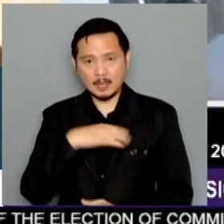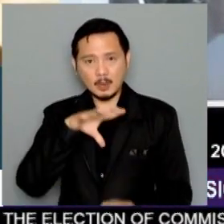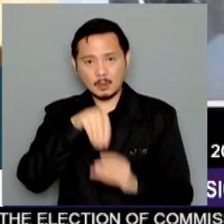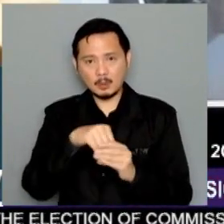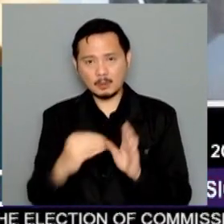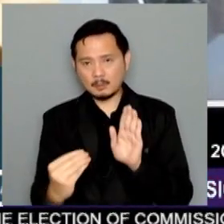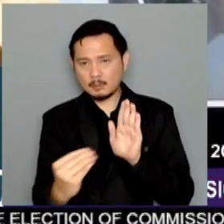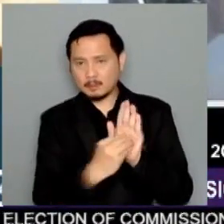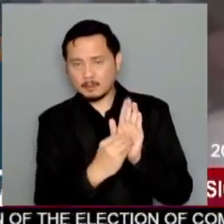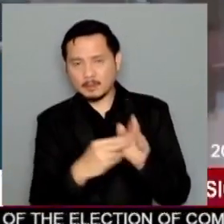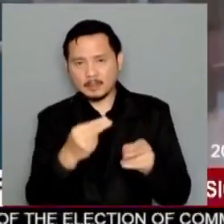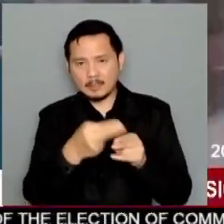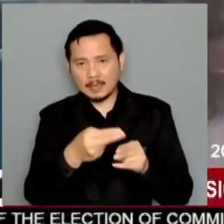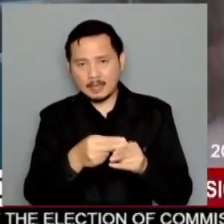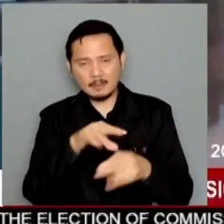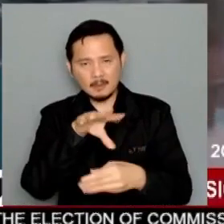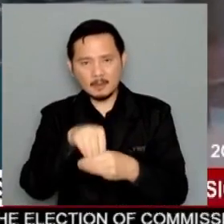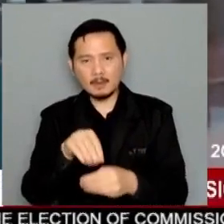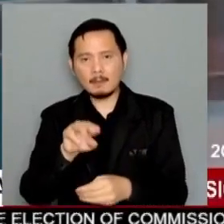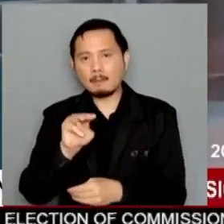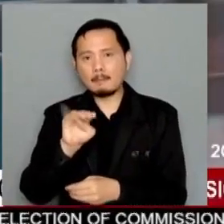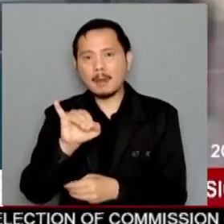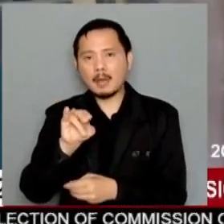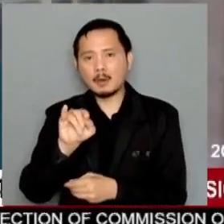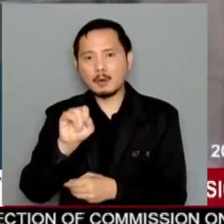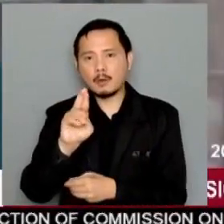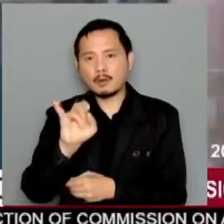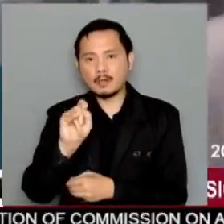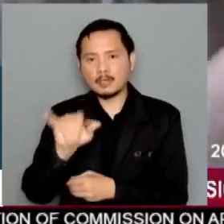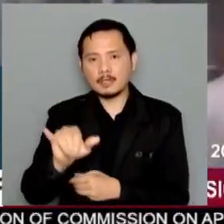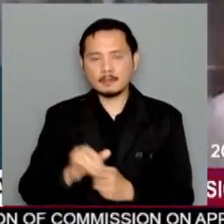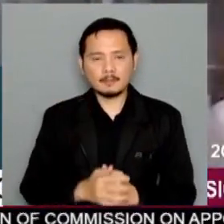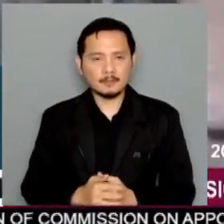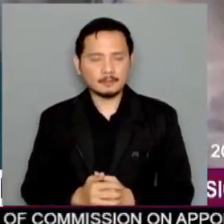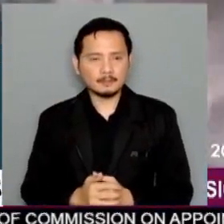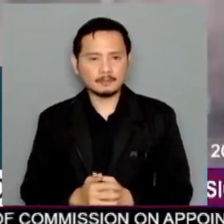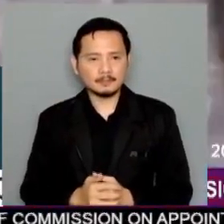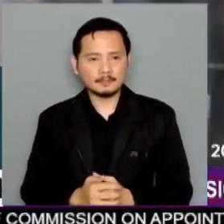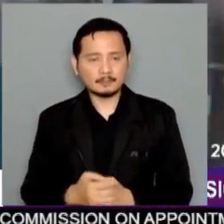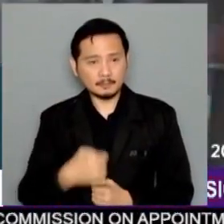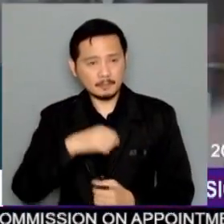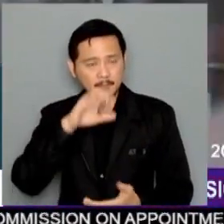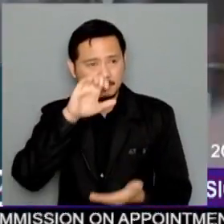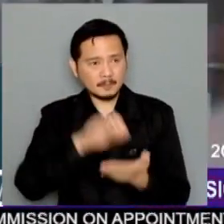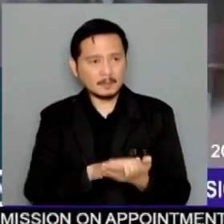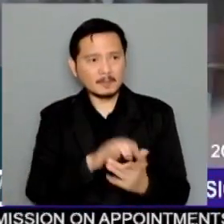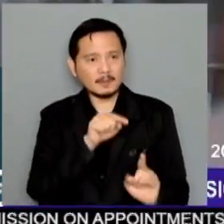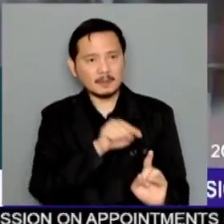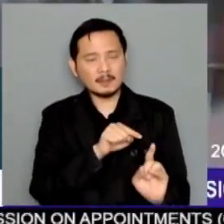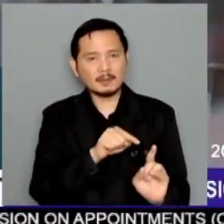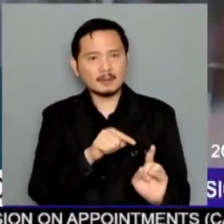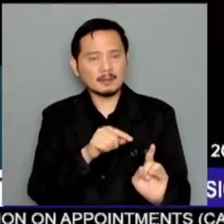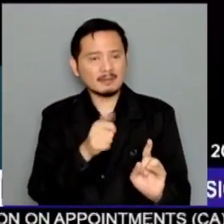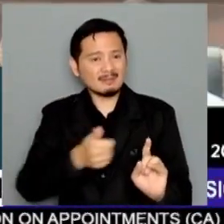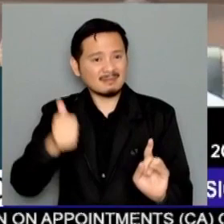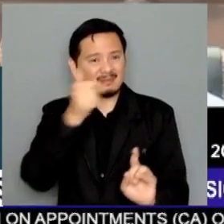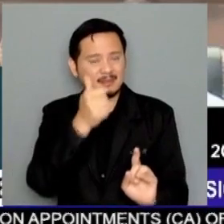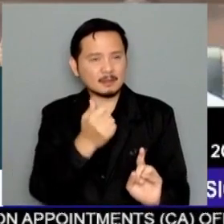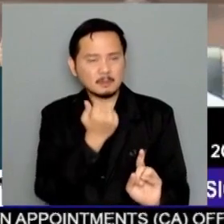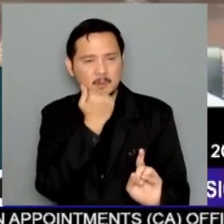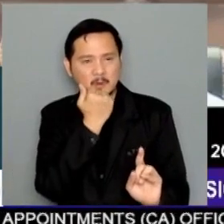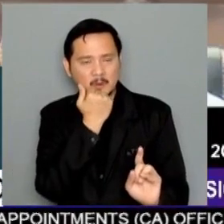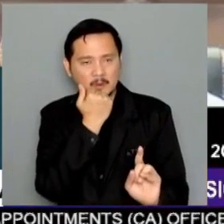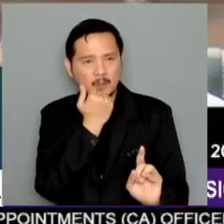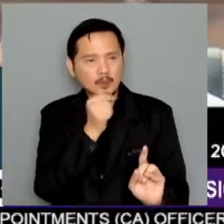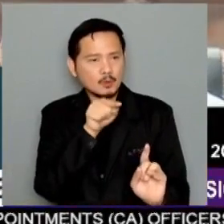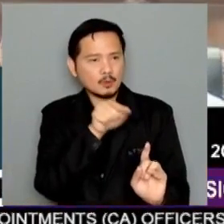considered part of the minority? I believe that Secretary Ray Bantug had made a mistake and you should have been placed as member